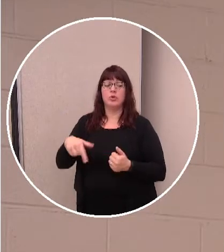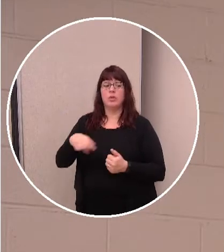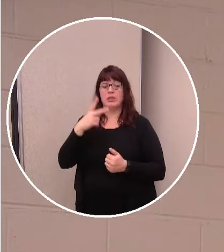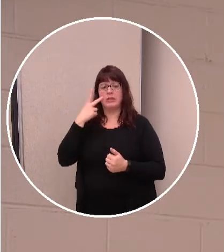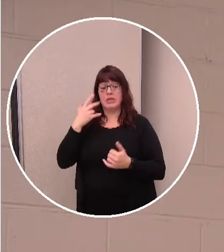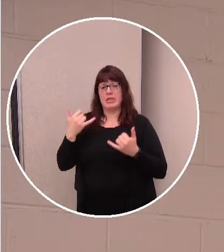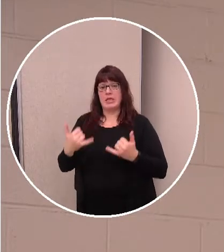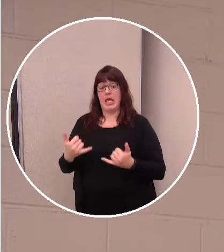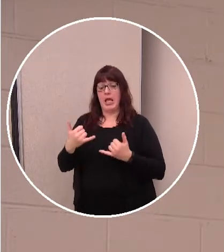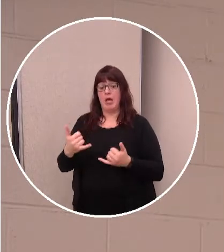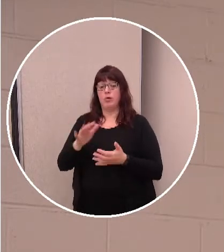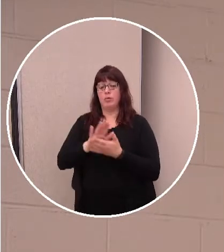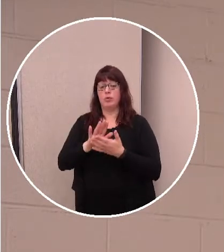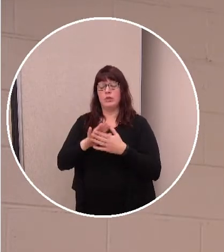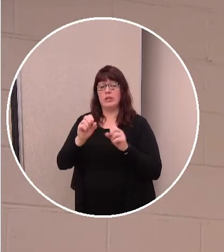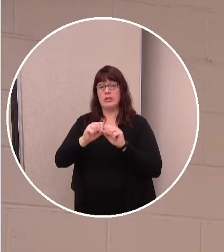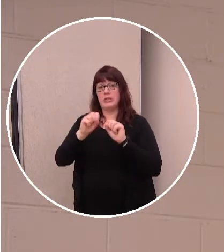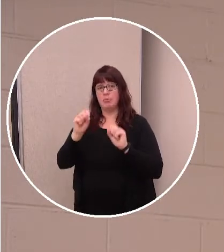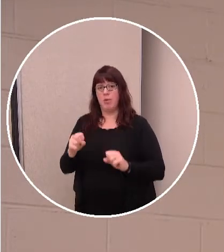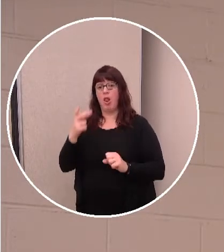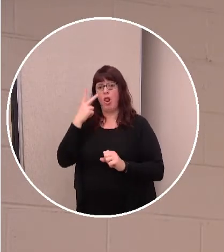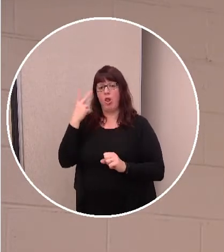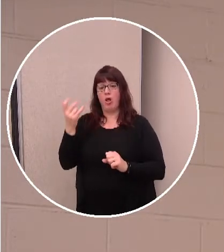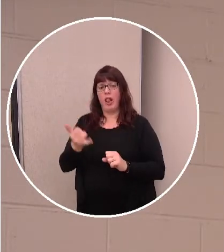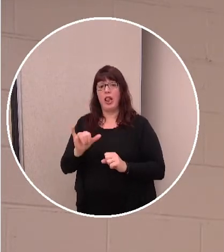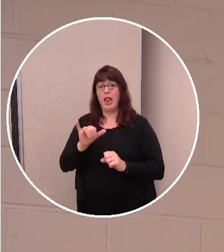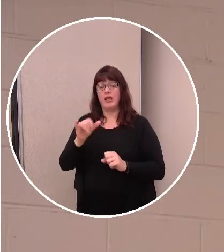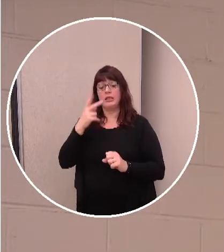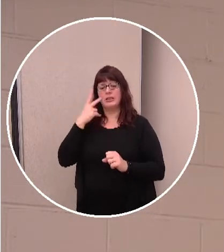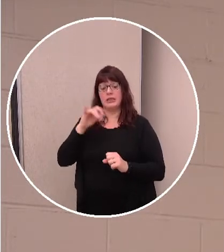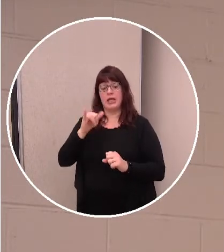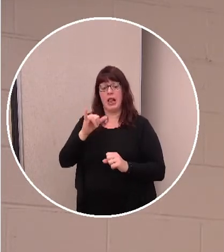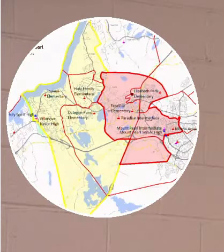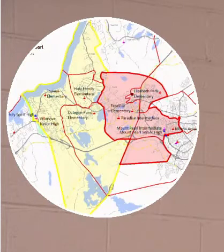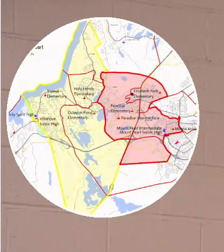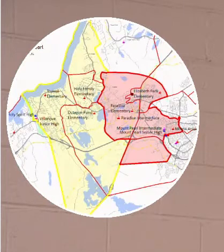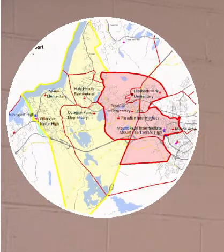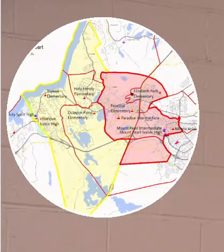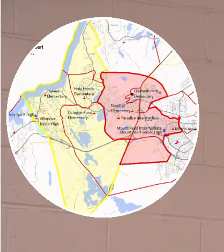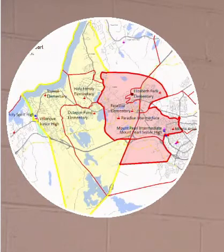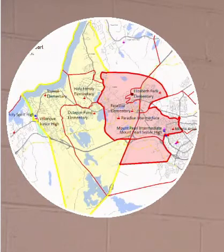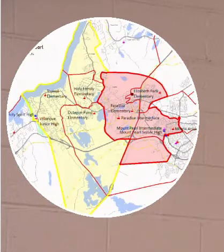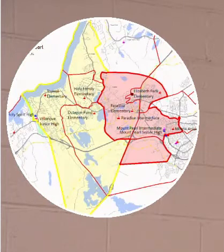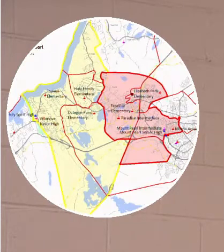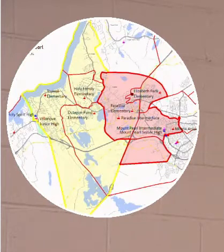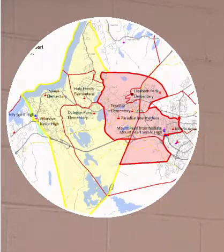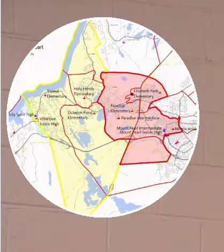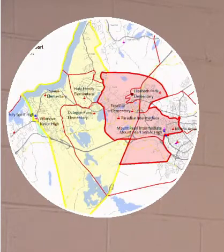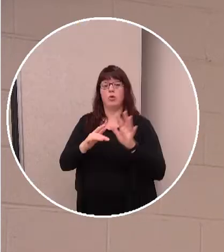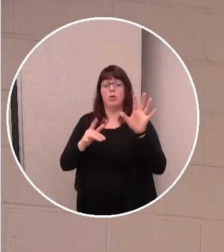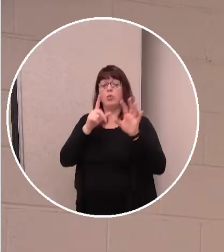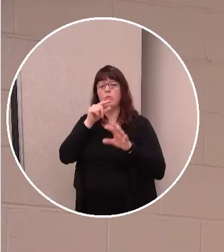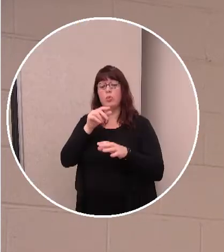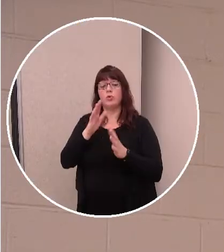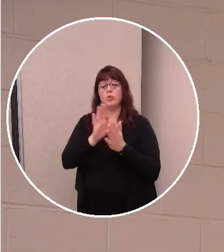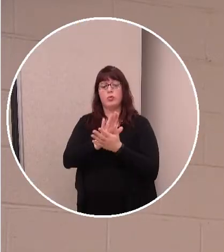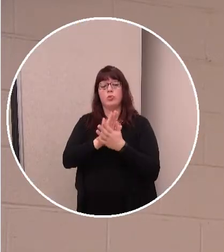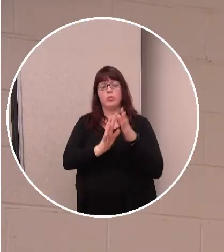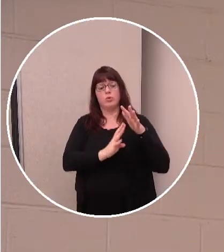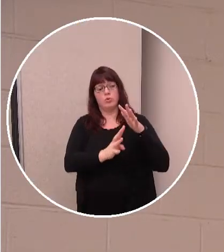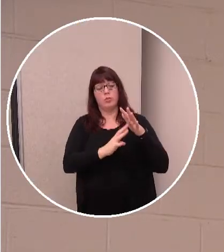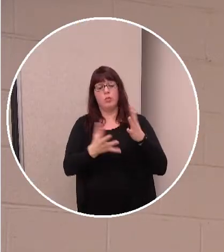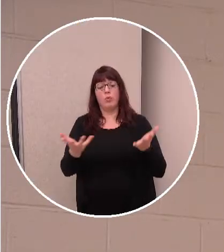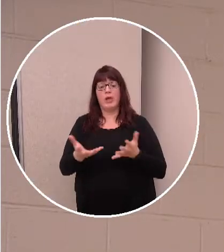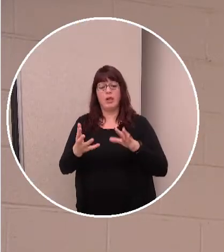configuration of this school system. We have the yellow area here showing the catchment area of the Villanova Junior High and Holy Spirit